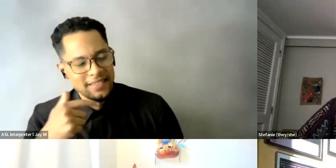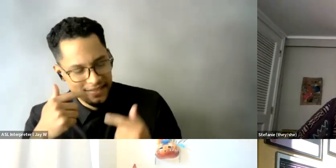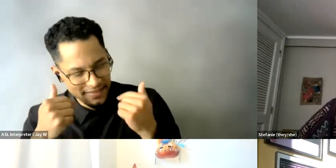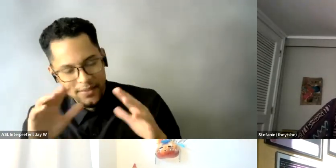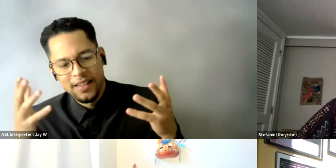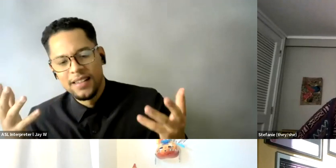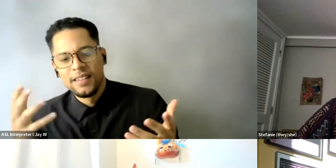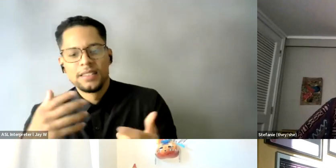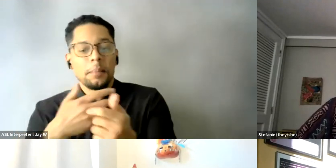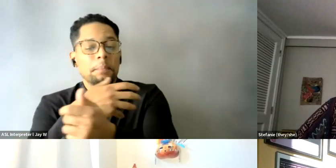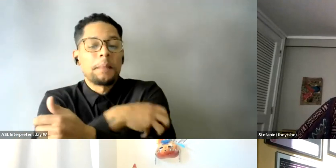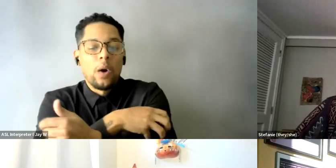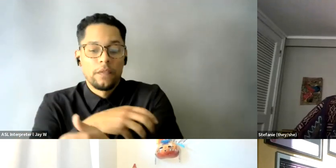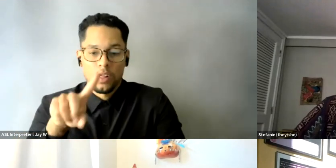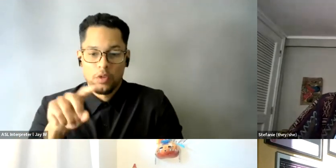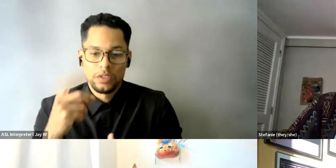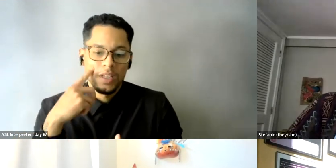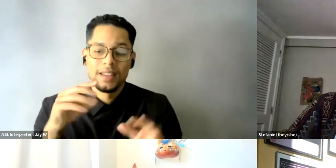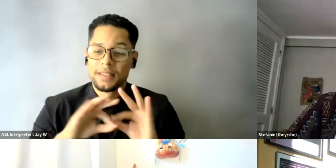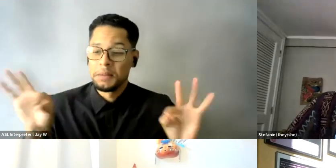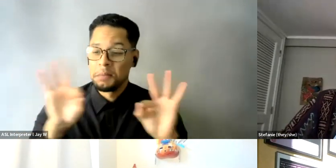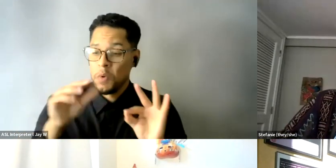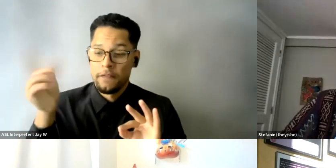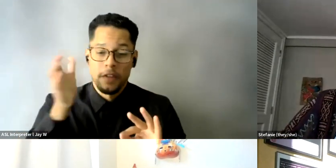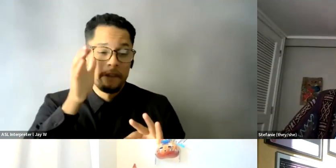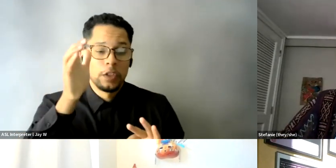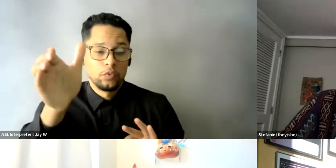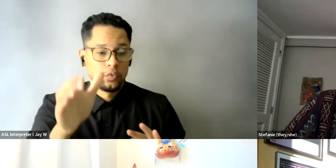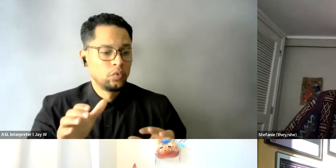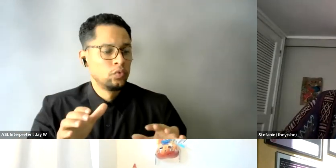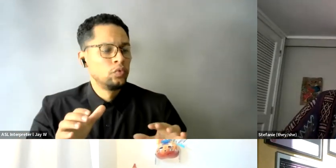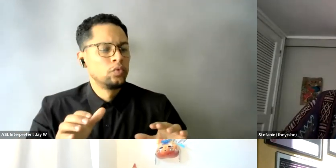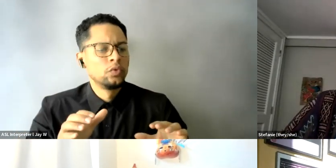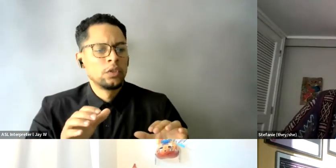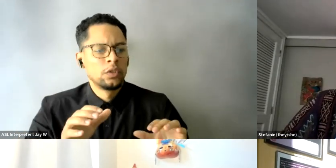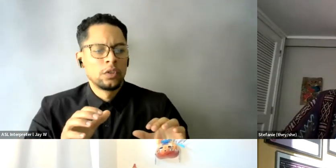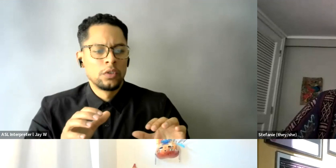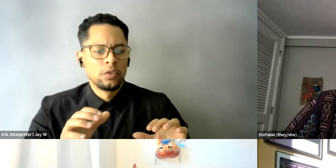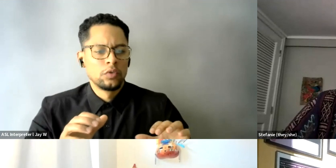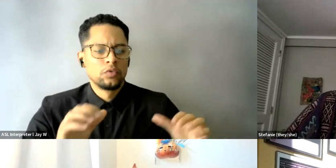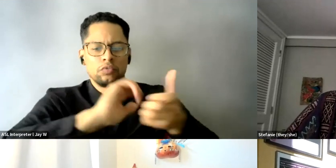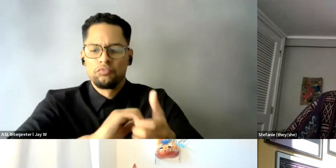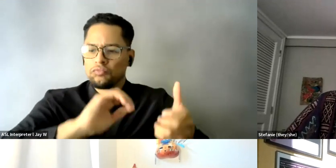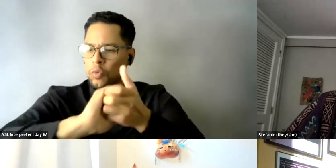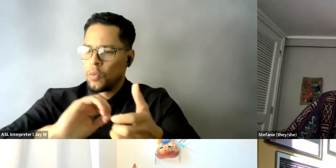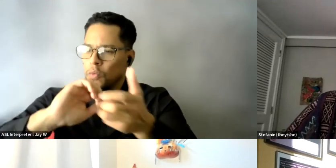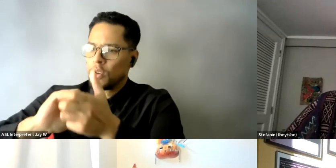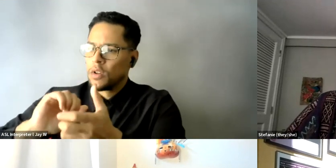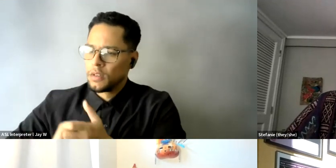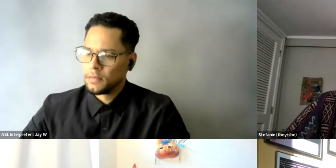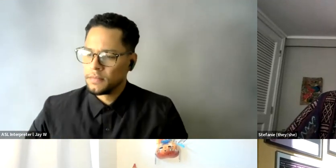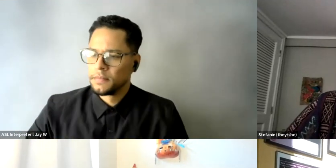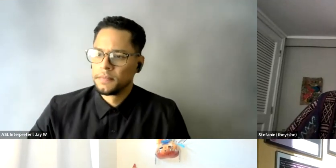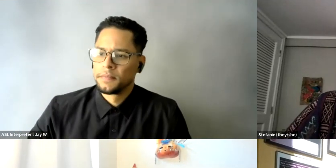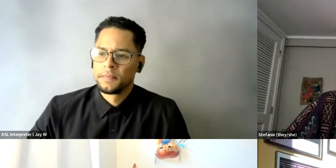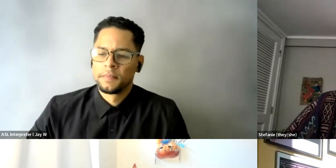It's a powerful question that I think is important for future organizing and us being in community together. And the question is, what have been